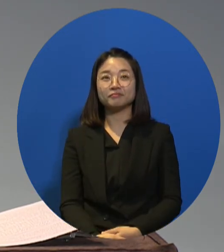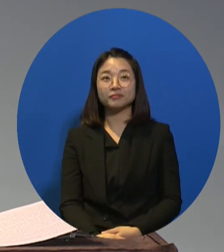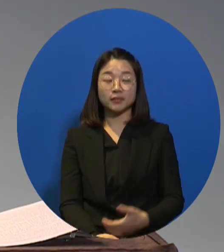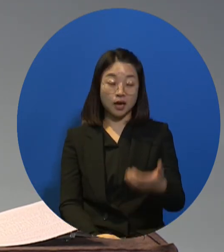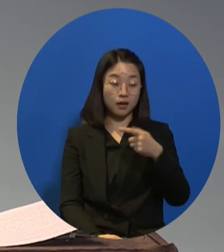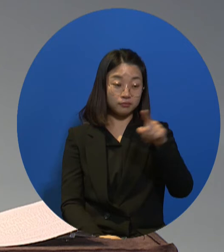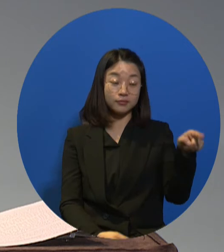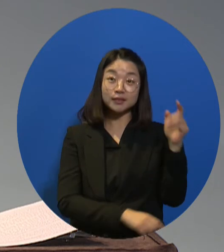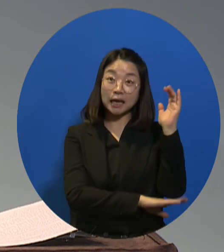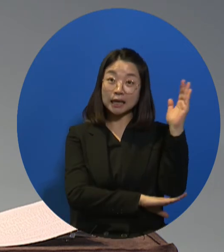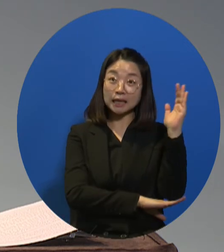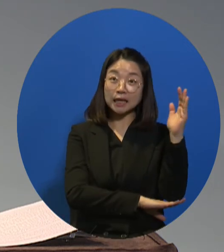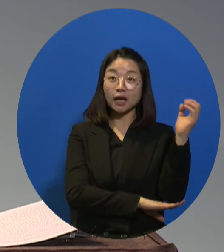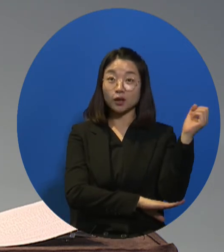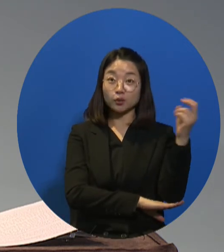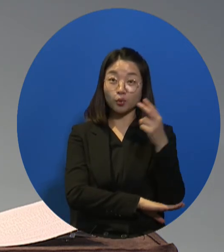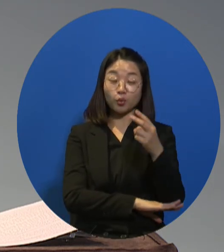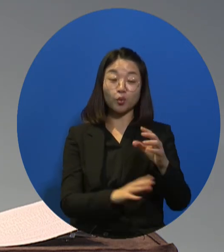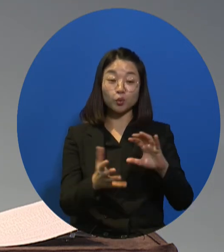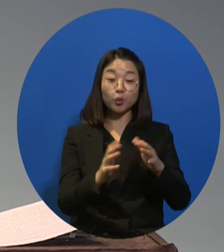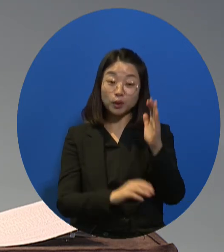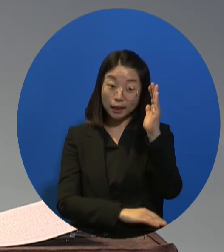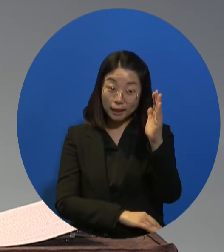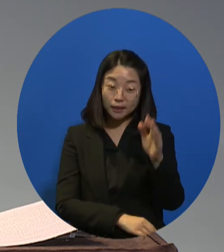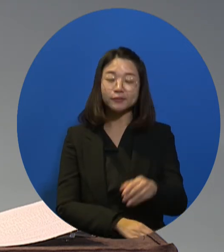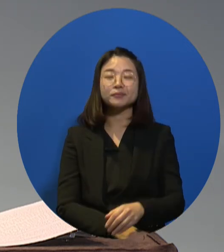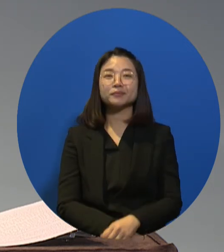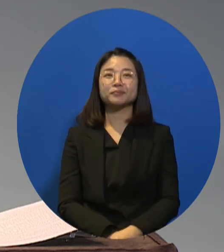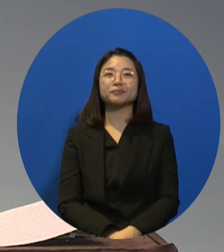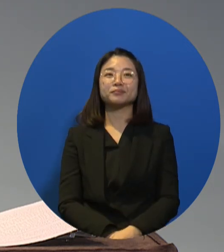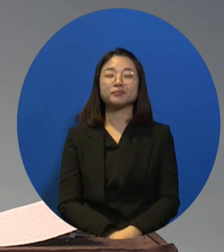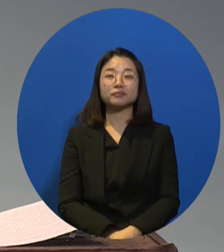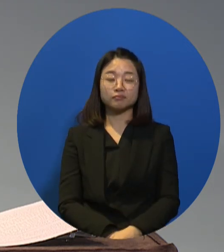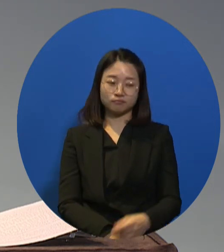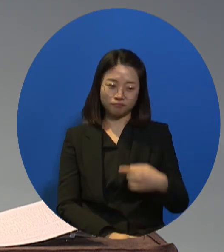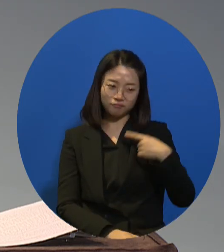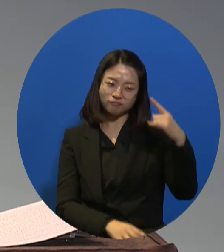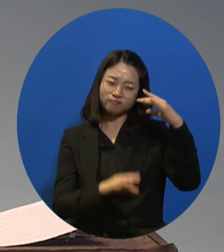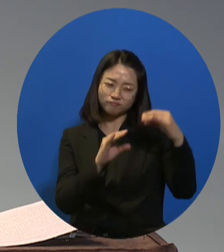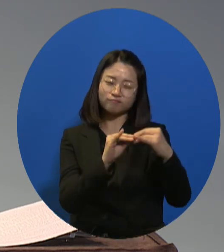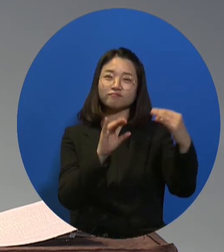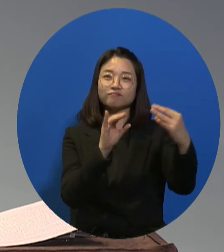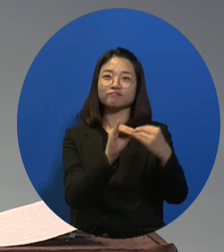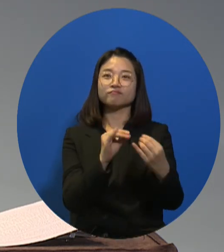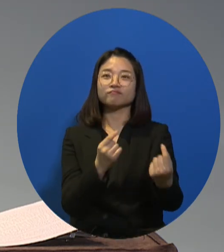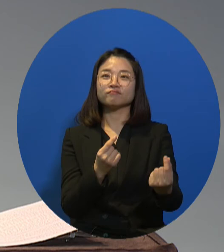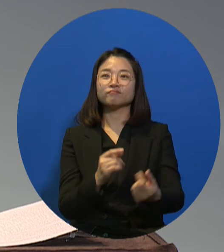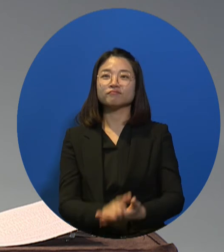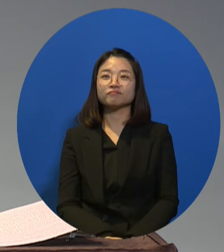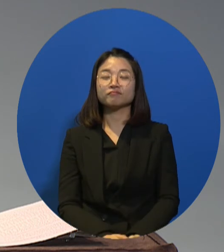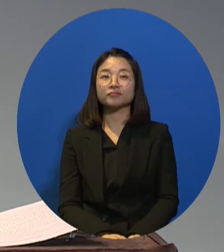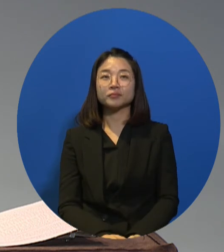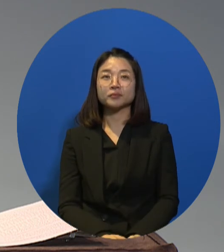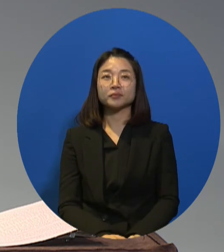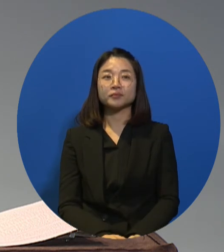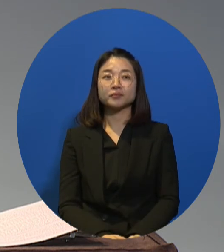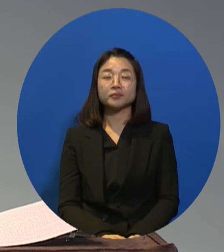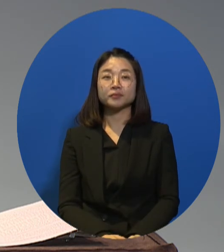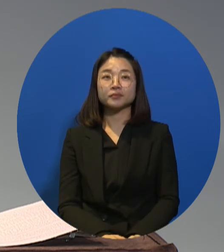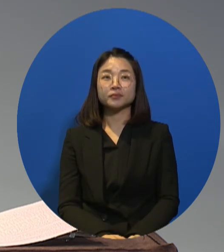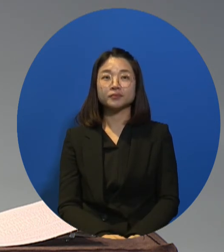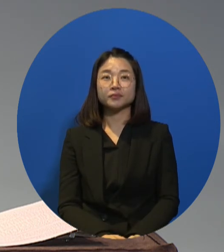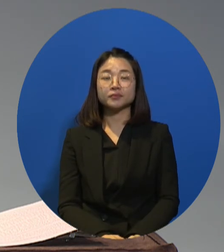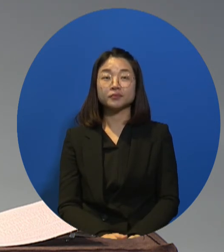ratification of the optional protocol. I really enjoy listening to the presentations and to the different